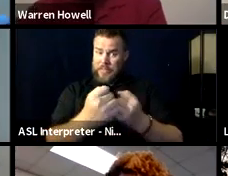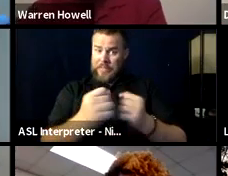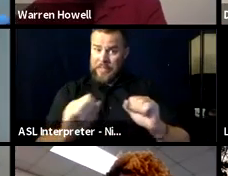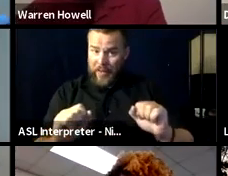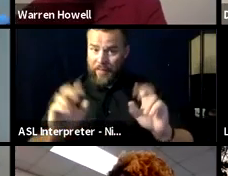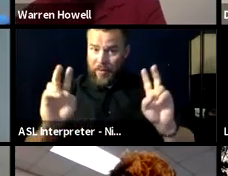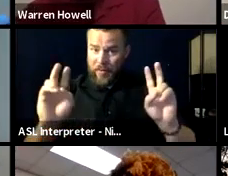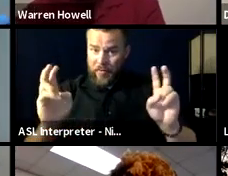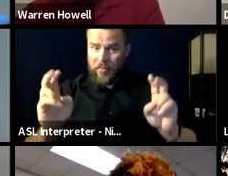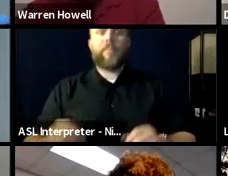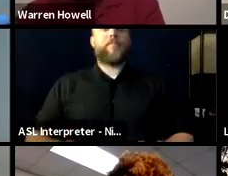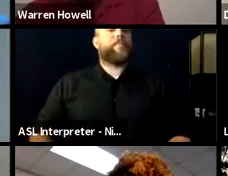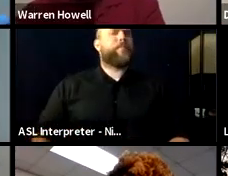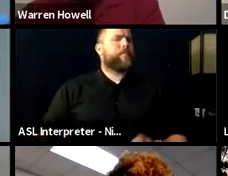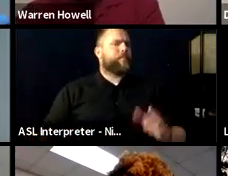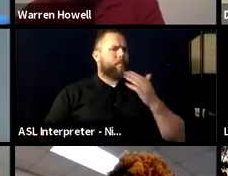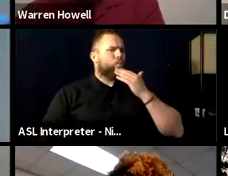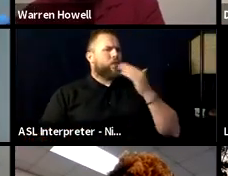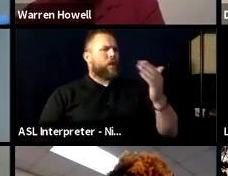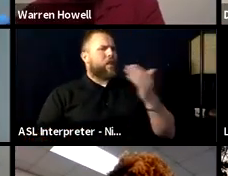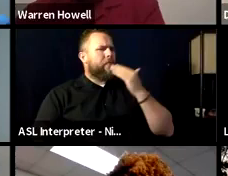Thank you very much.